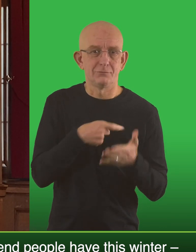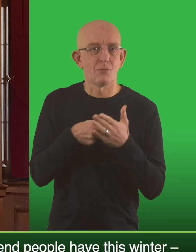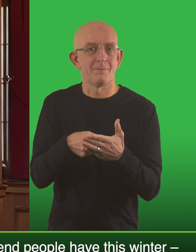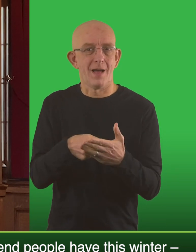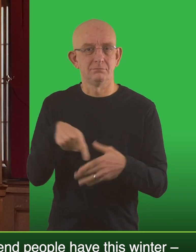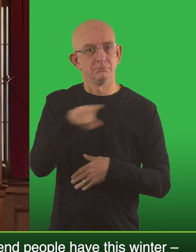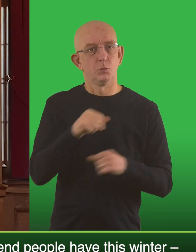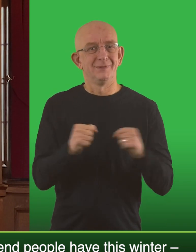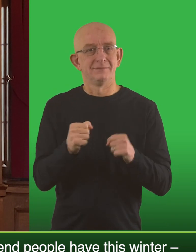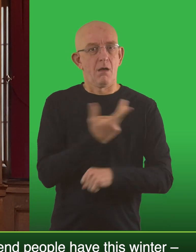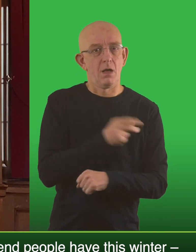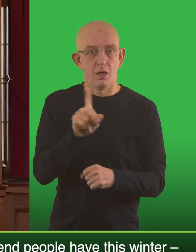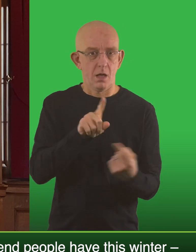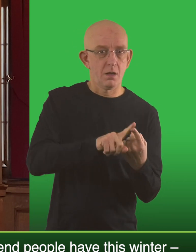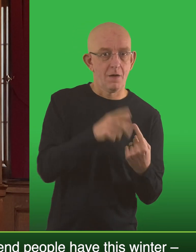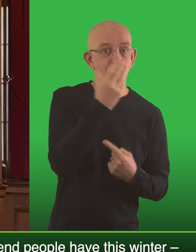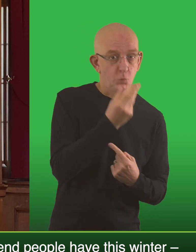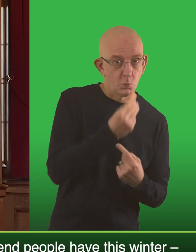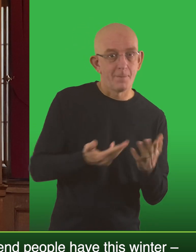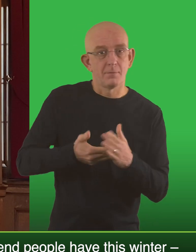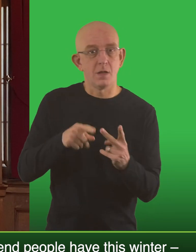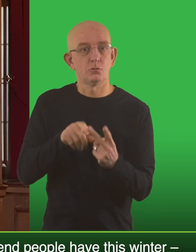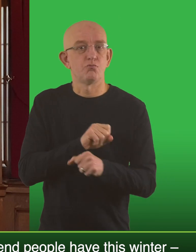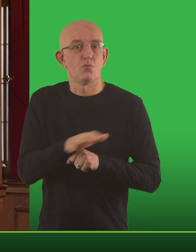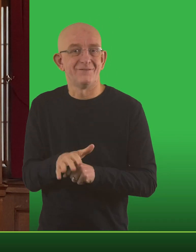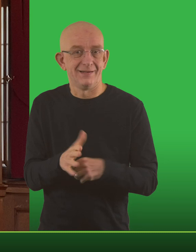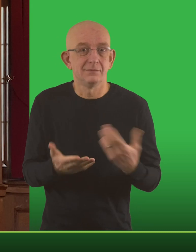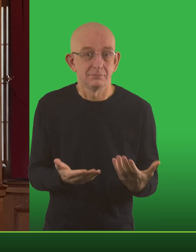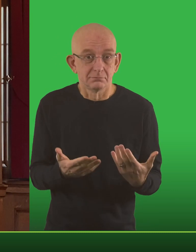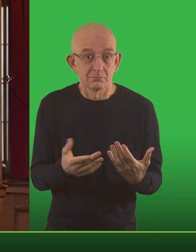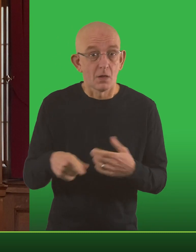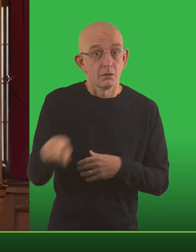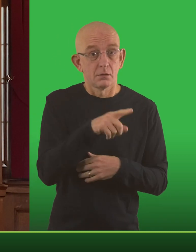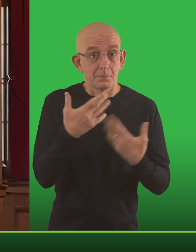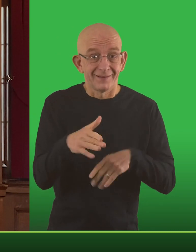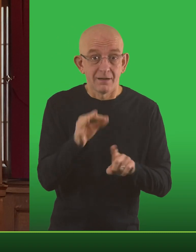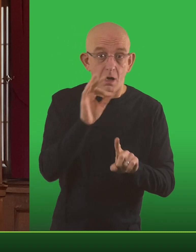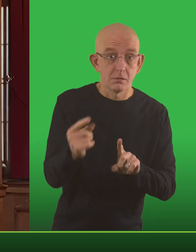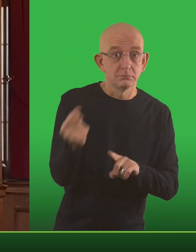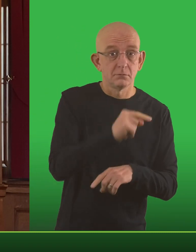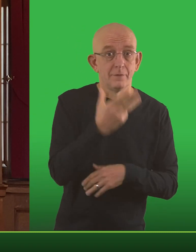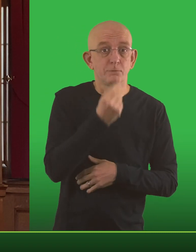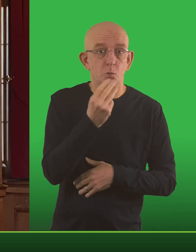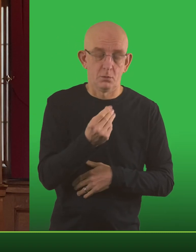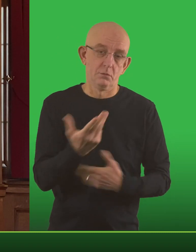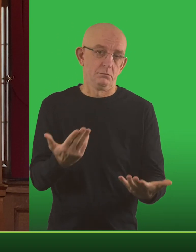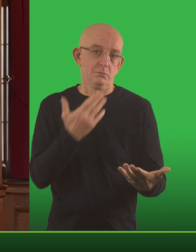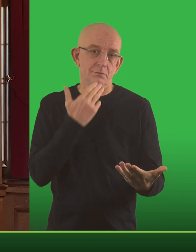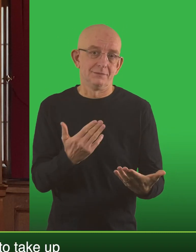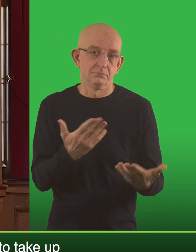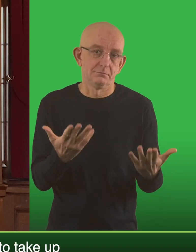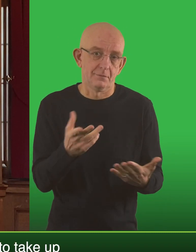recommending people have this winter, flu and the COVID-19 booster. You may also have been invited for your flu